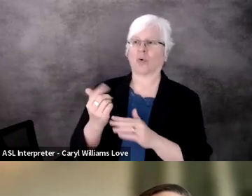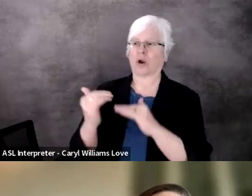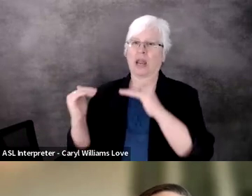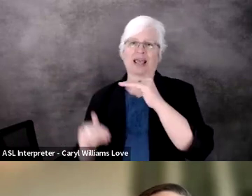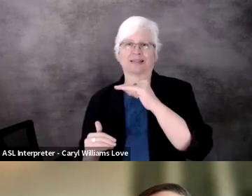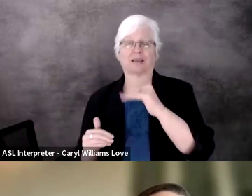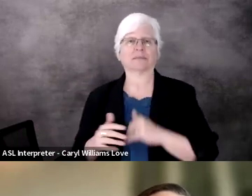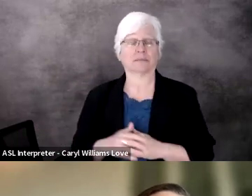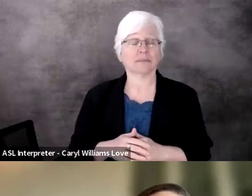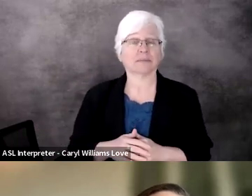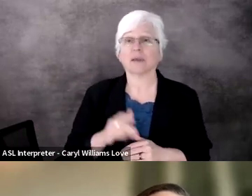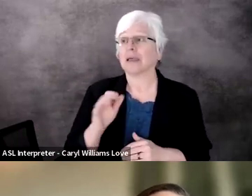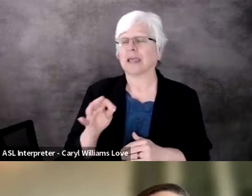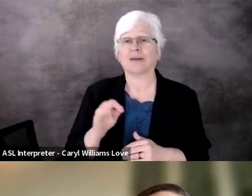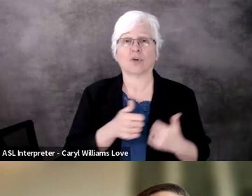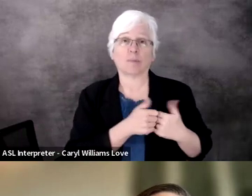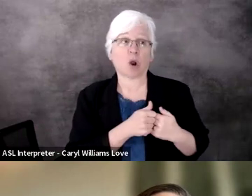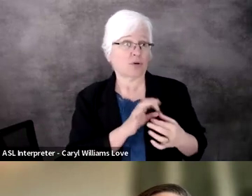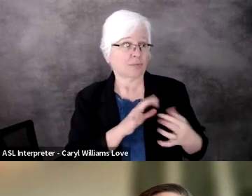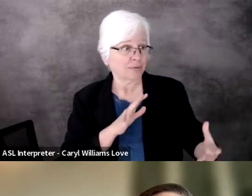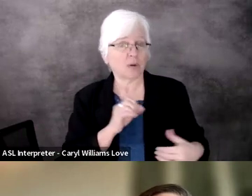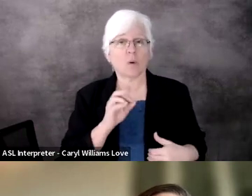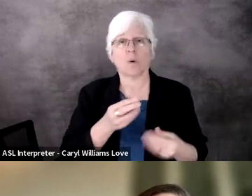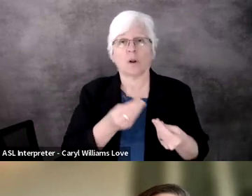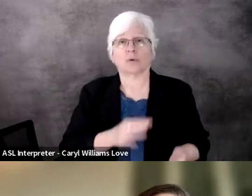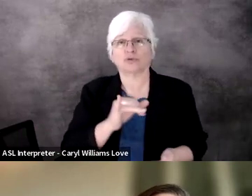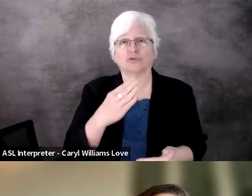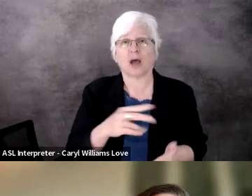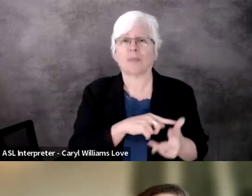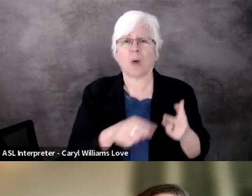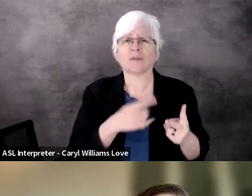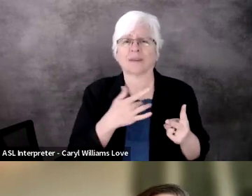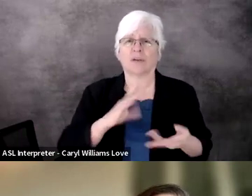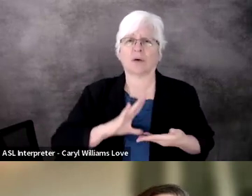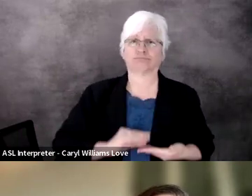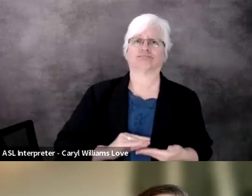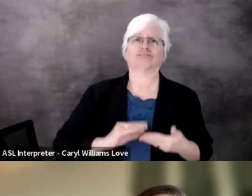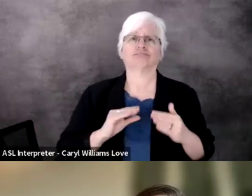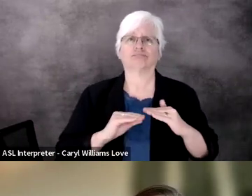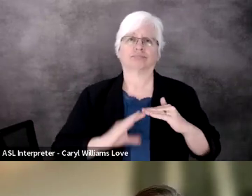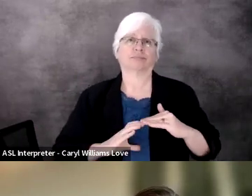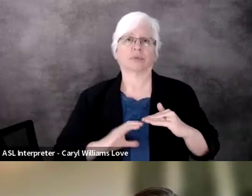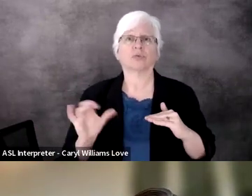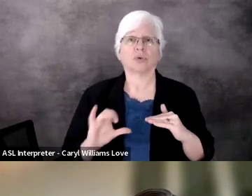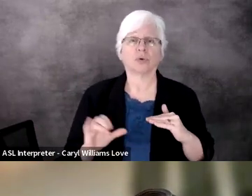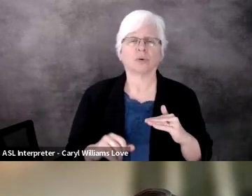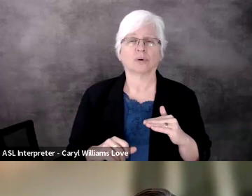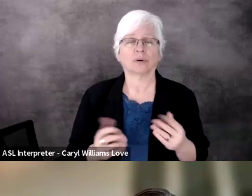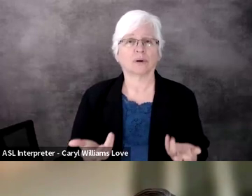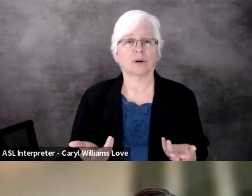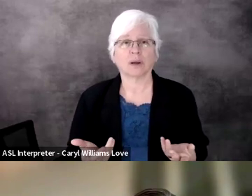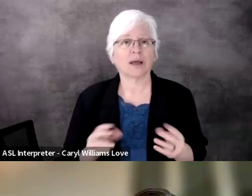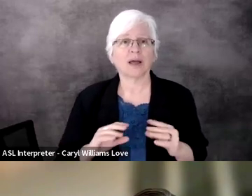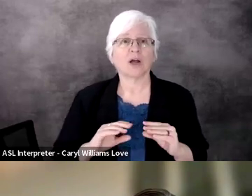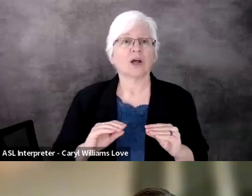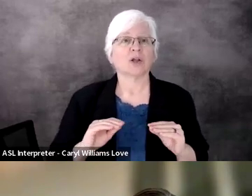or broken up with by your partner. All of these things, there is no individual who hates a person in active addiction